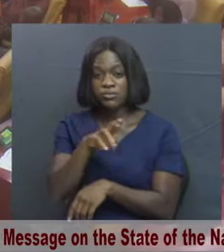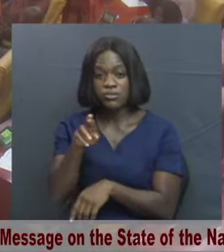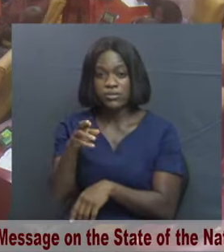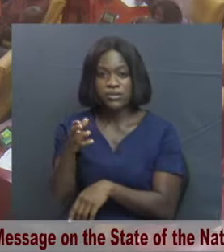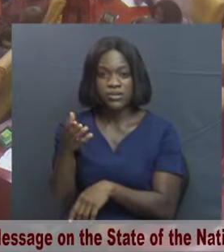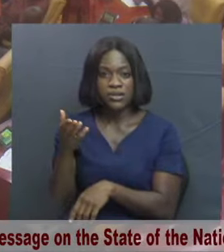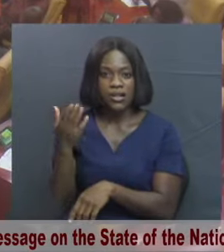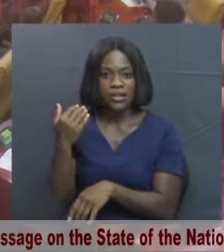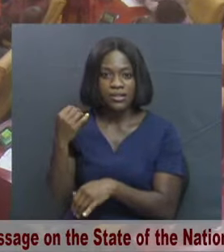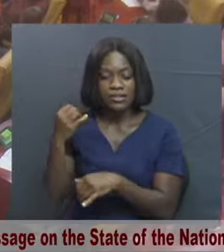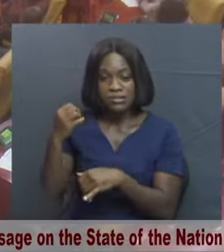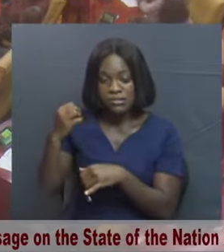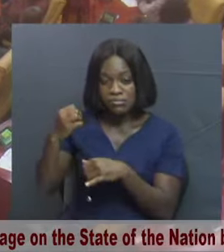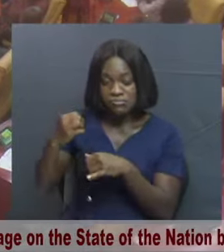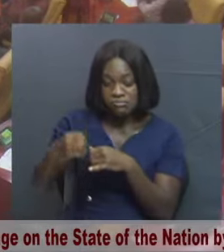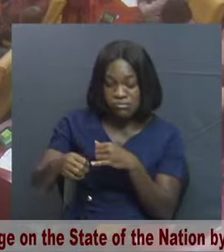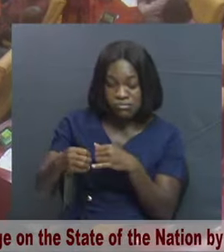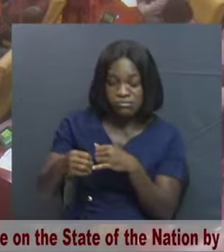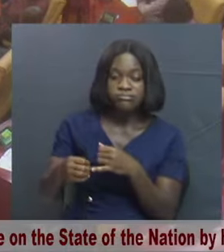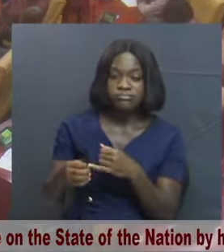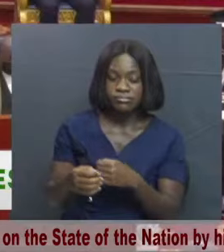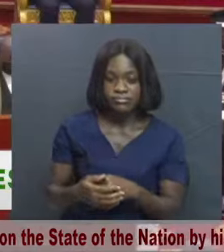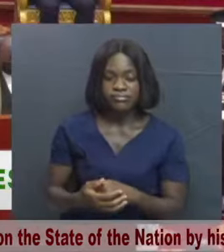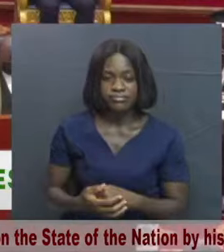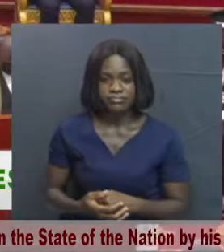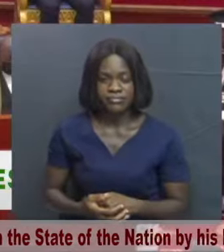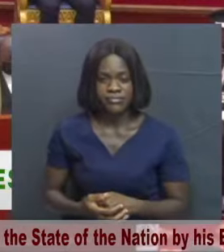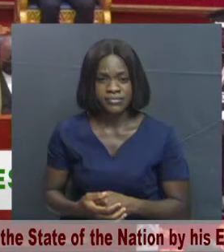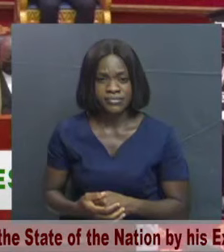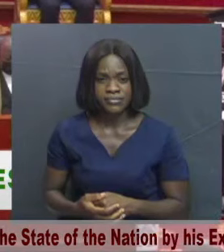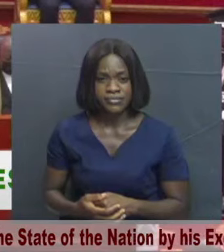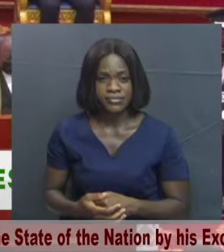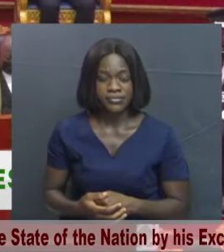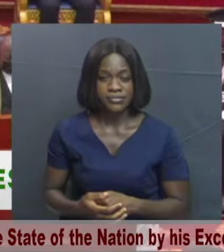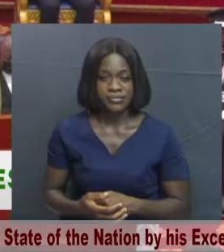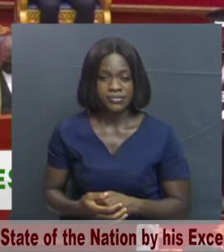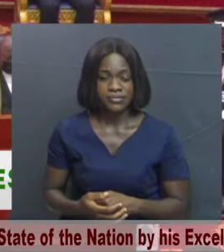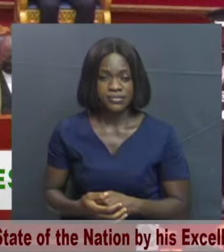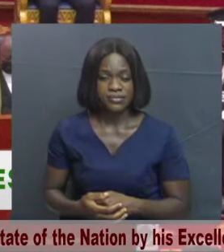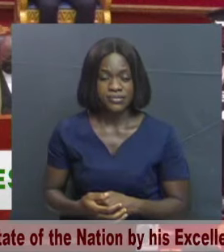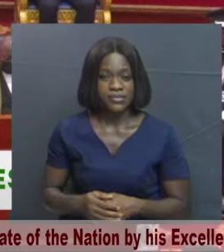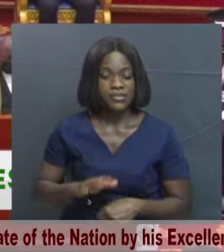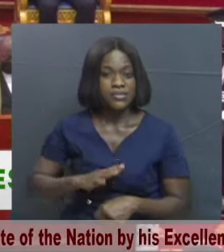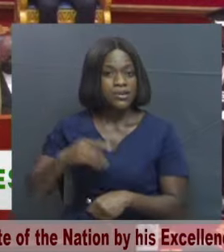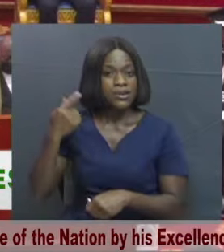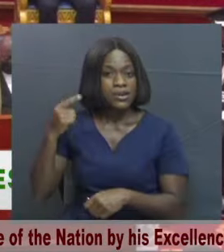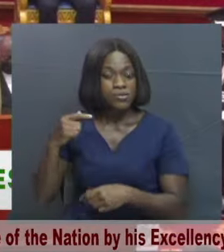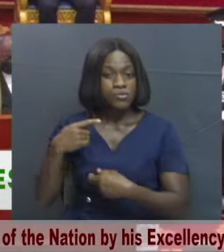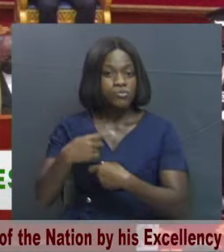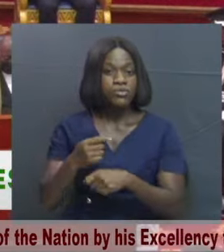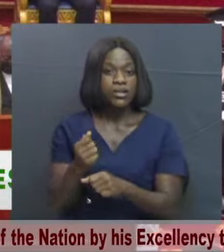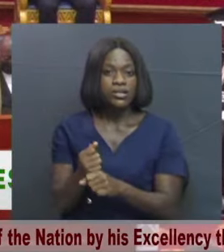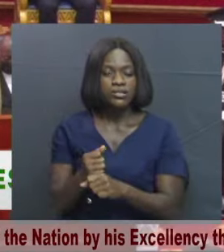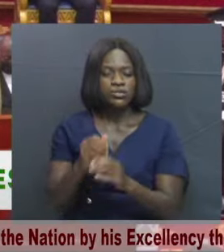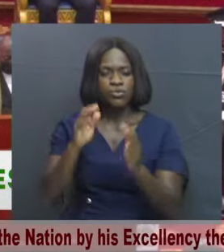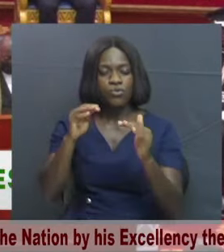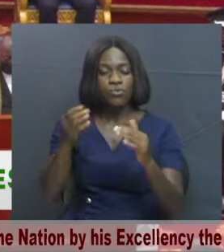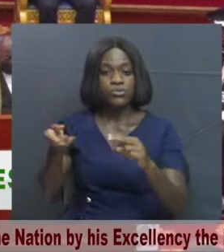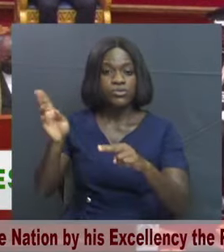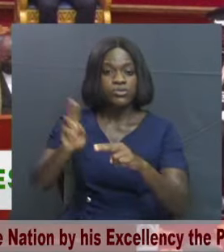year with these new times nines a gold production is expected to increase to